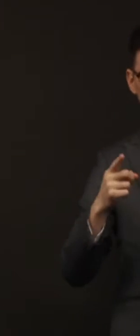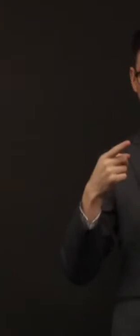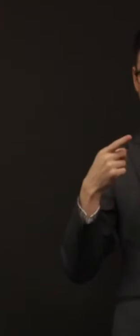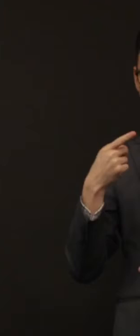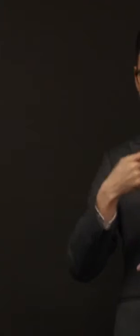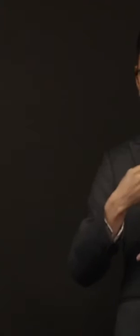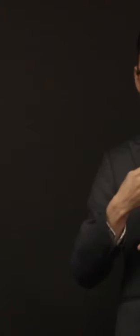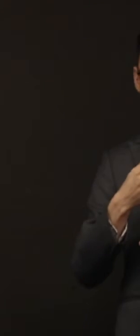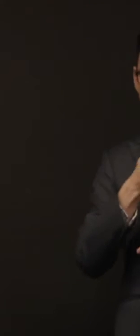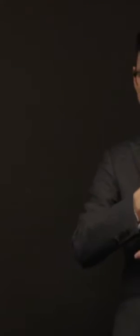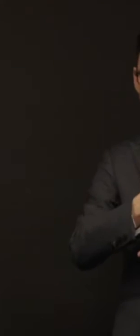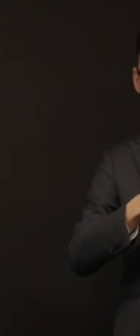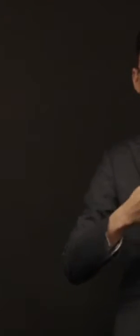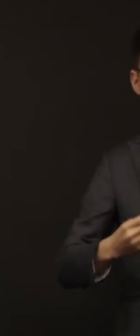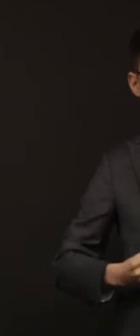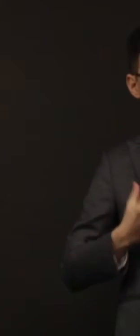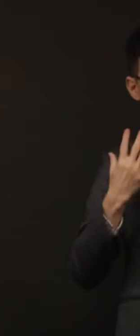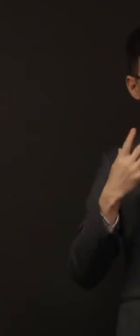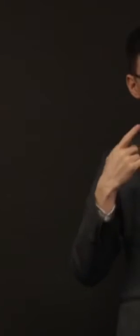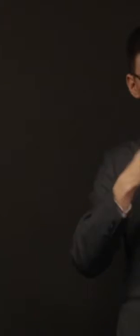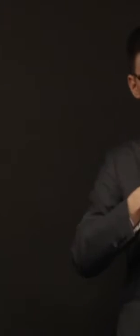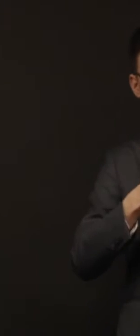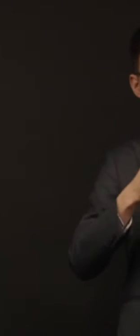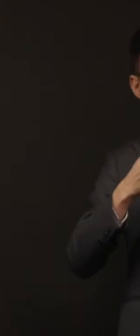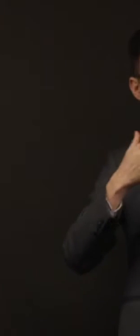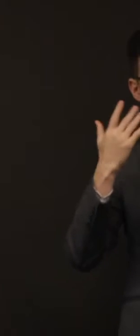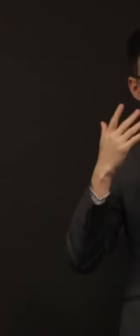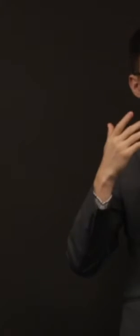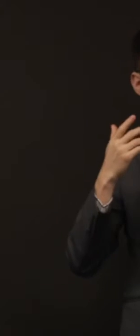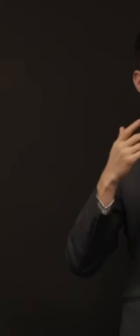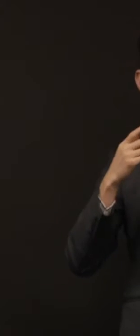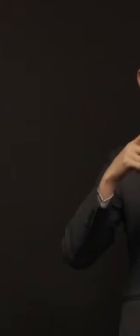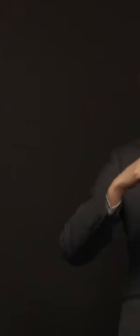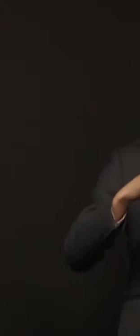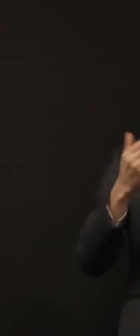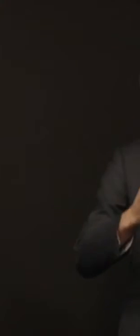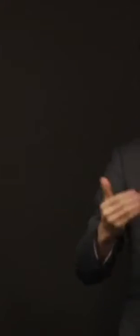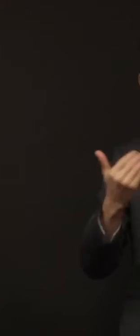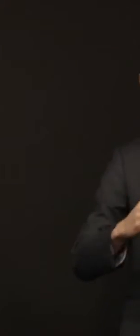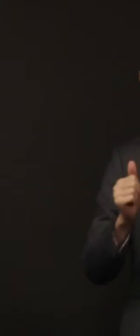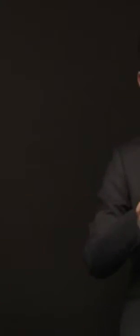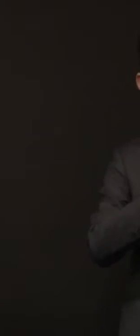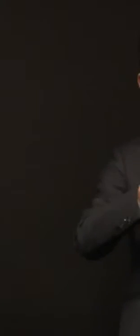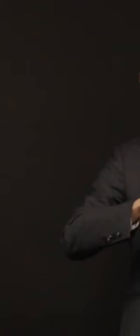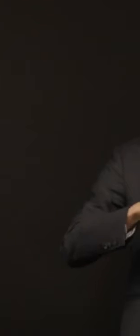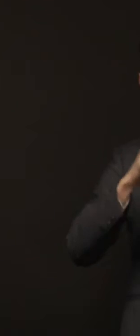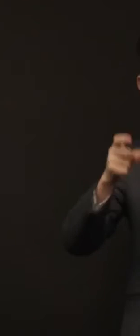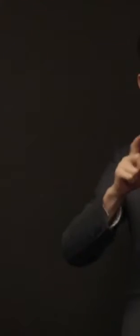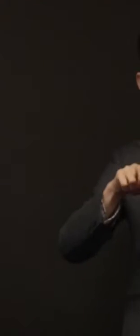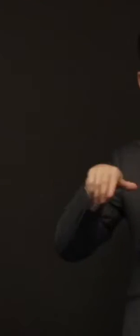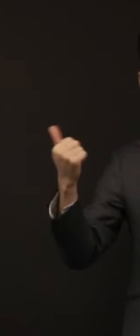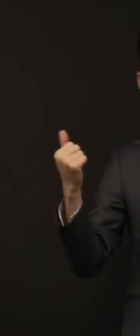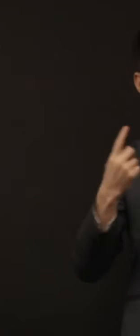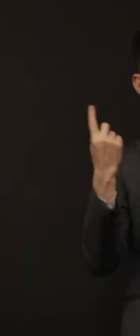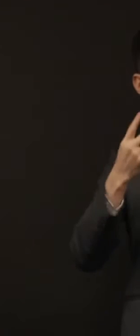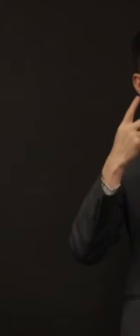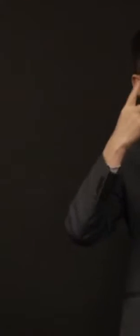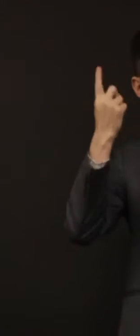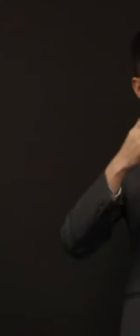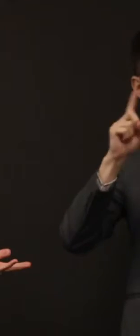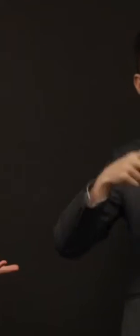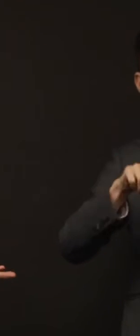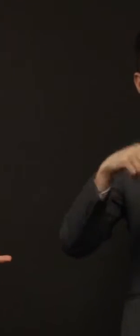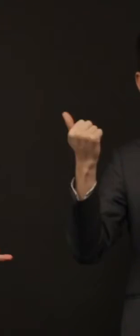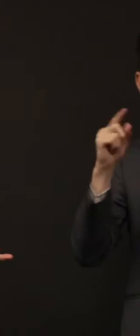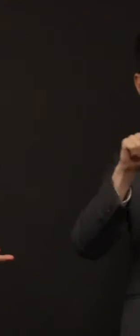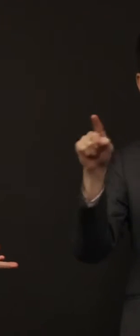an inspiration. You've been generous time and again with your time. You are always thinking of others.